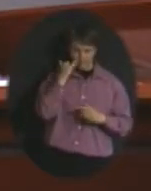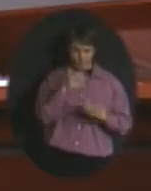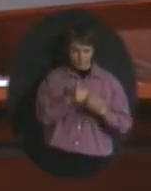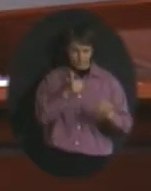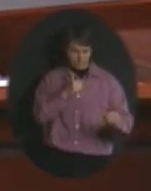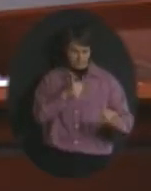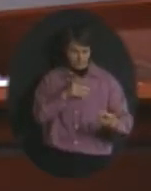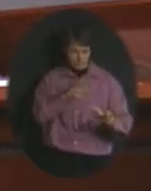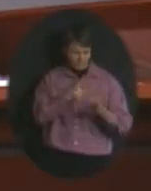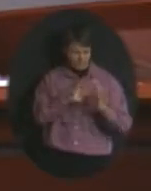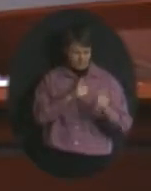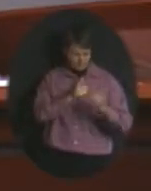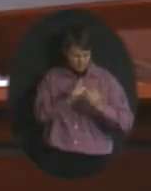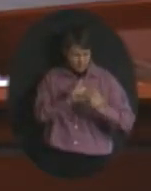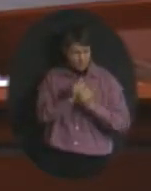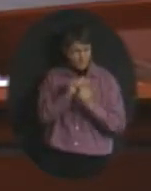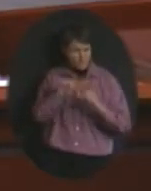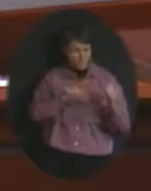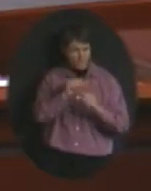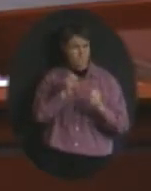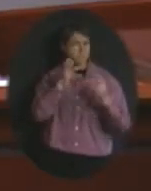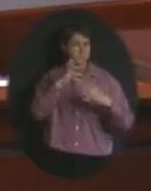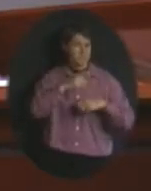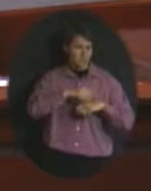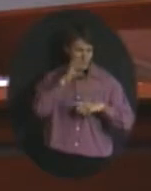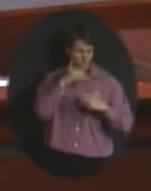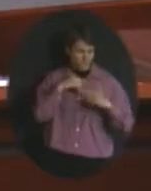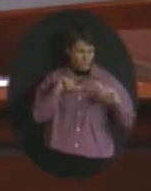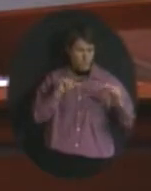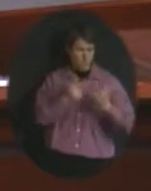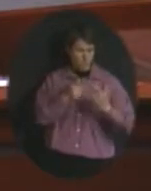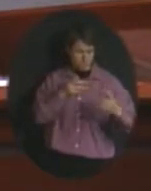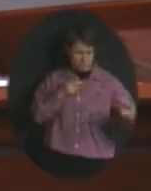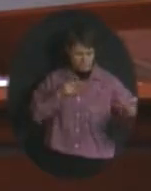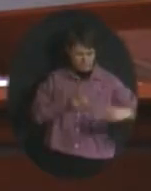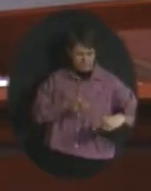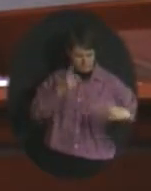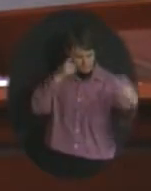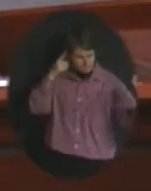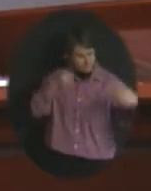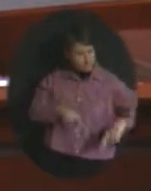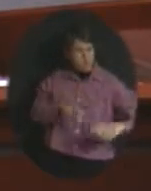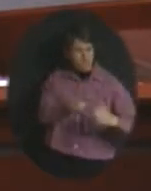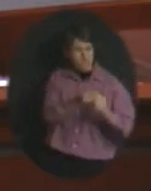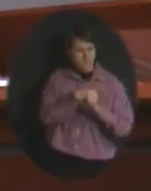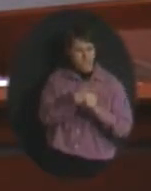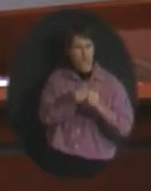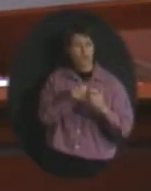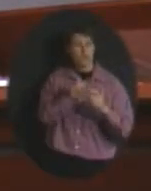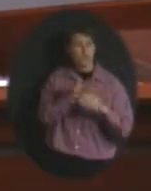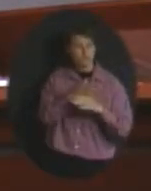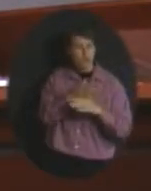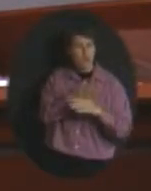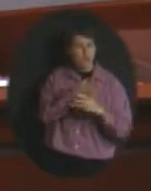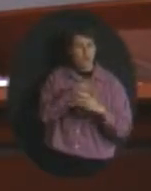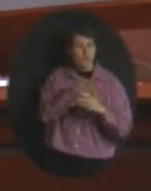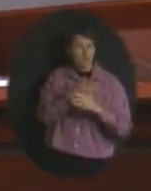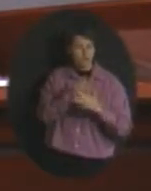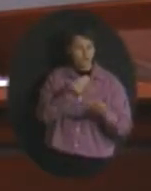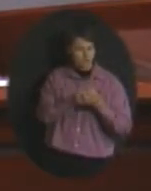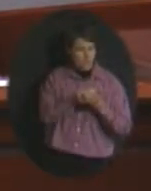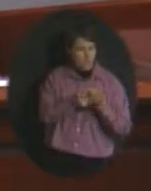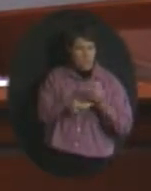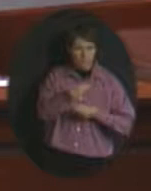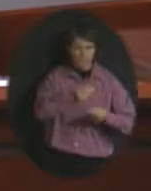in competition with each other, and so many times you'll have a group go together in an area like this so that it's a common cause and common budget that you can work